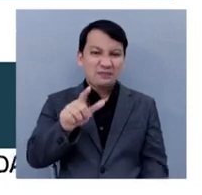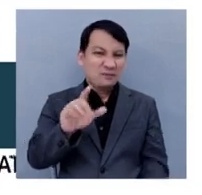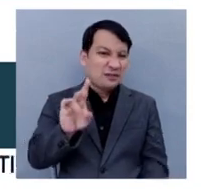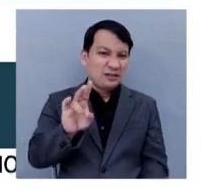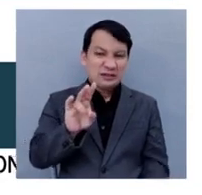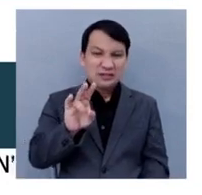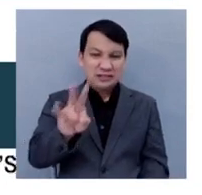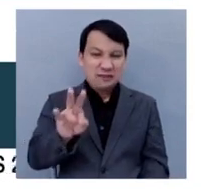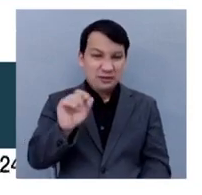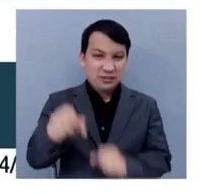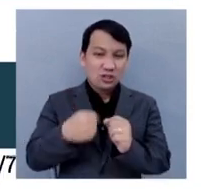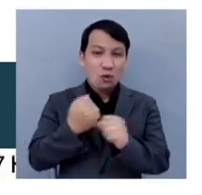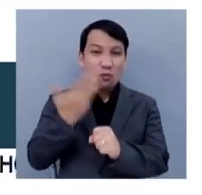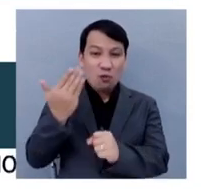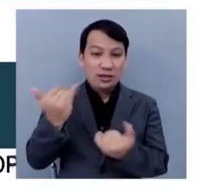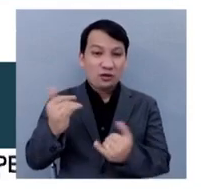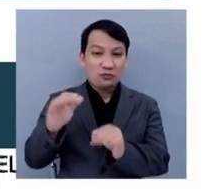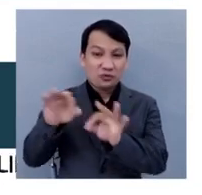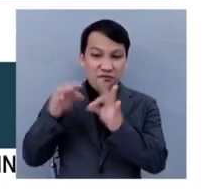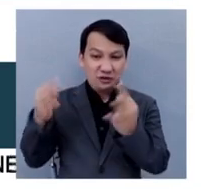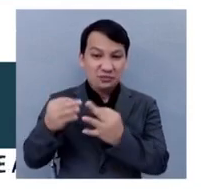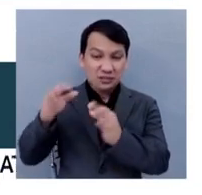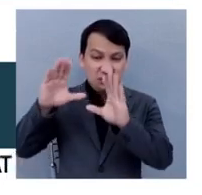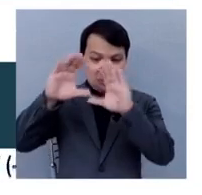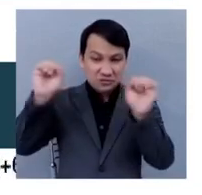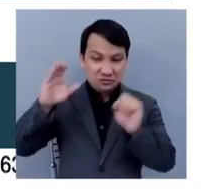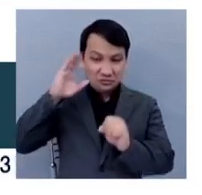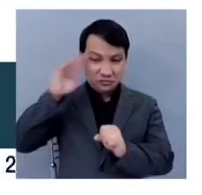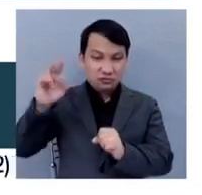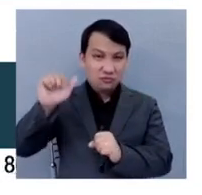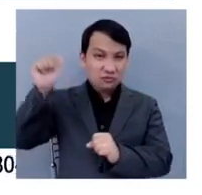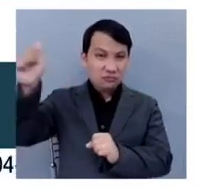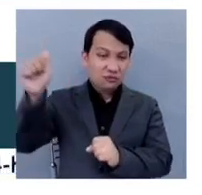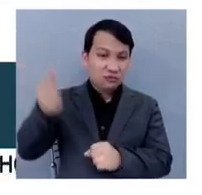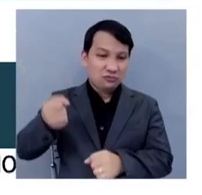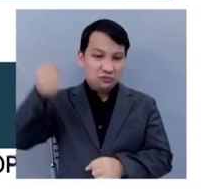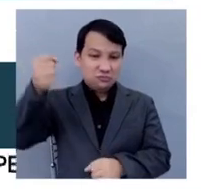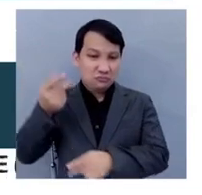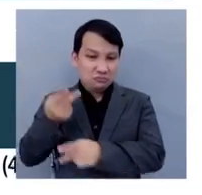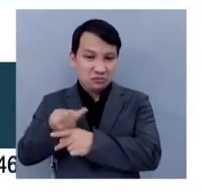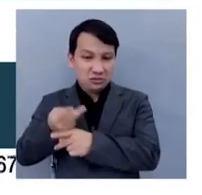in power who will simply want to keep their ill-gotten